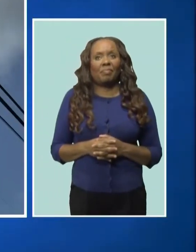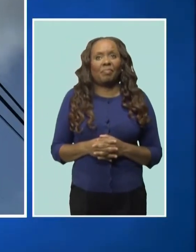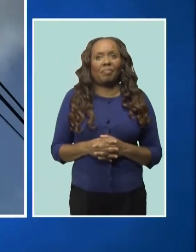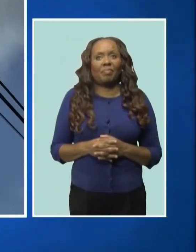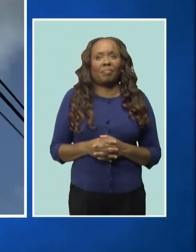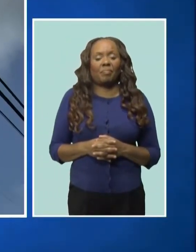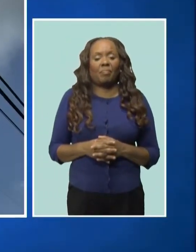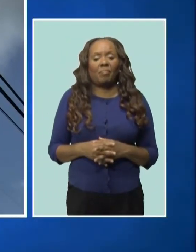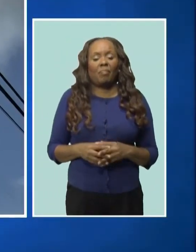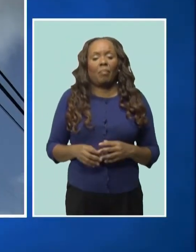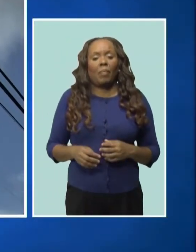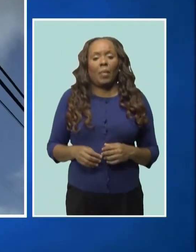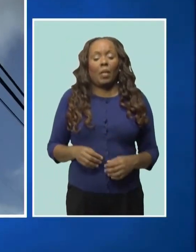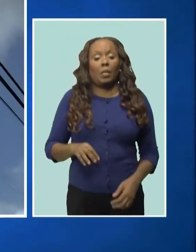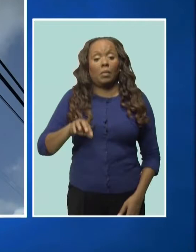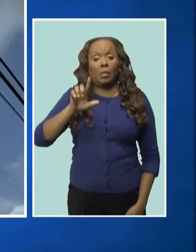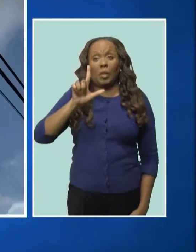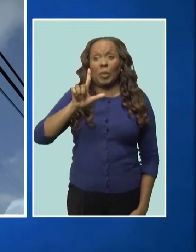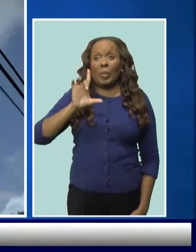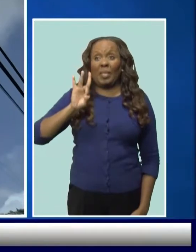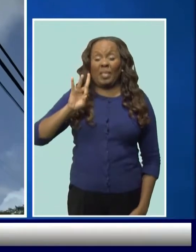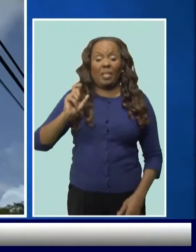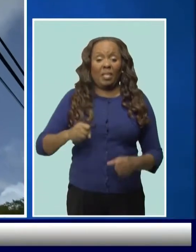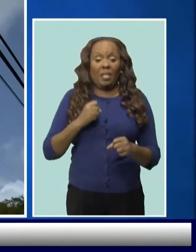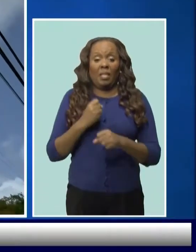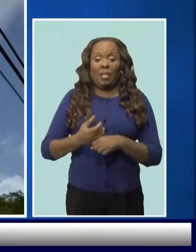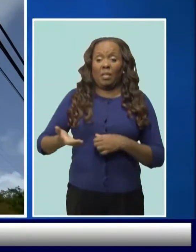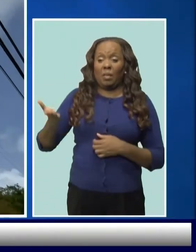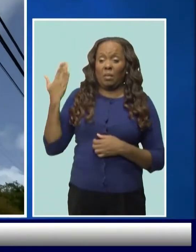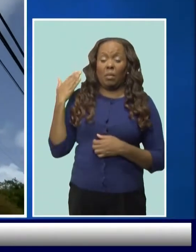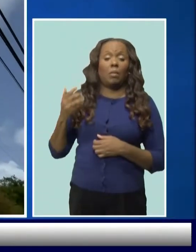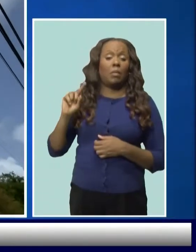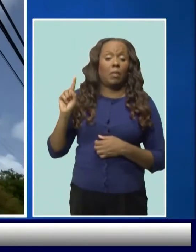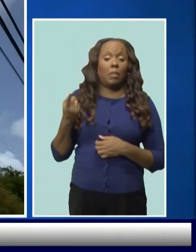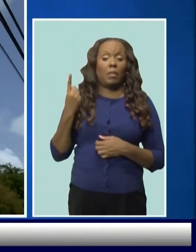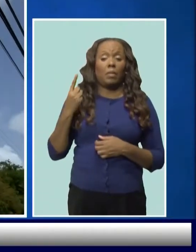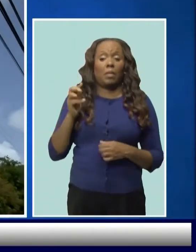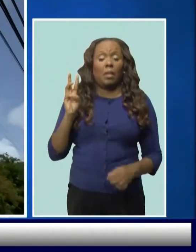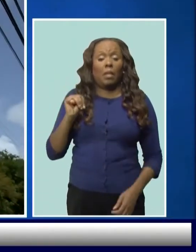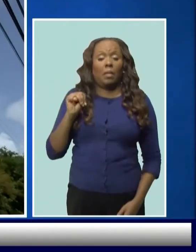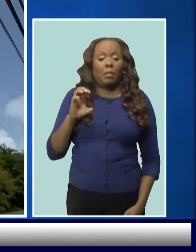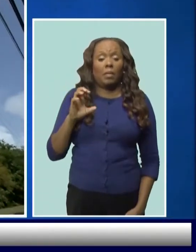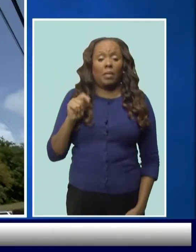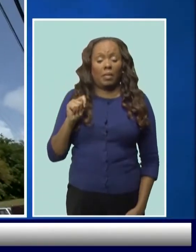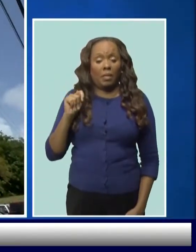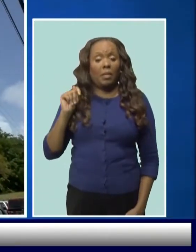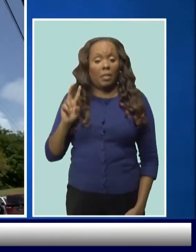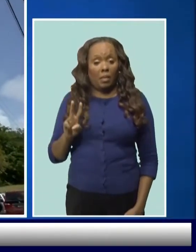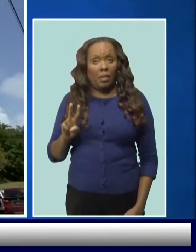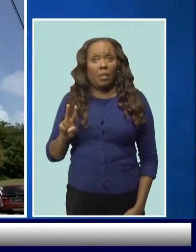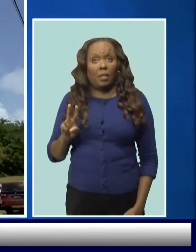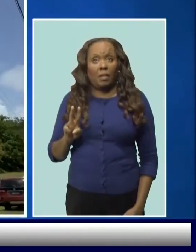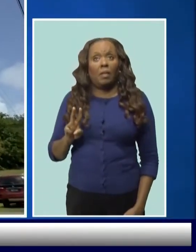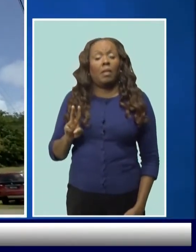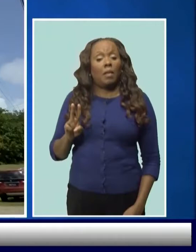was 28 years ago that the first multi-choice TV, fondly known as MCTV, transmit